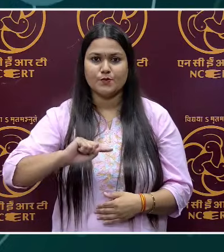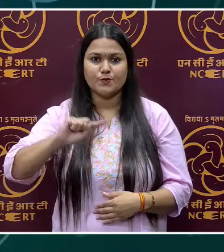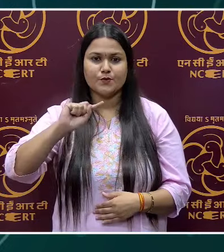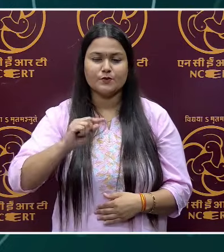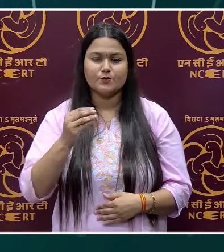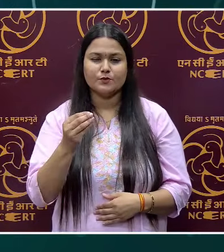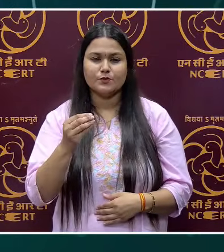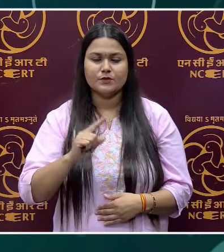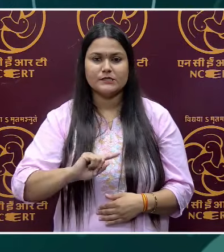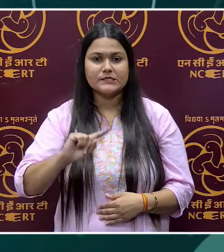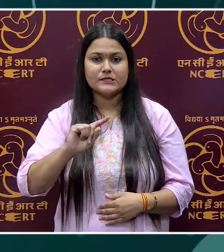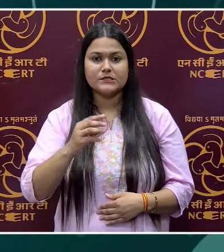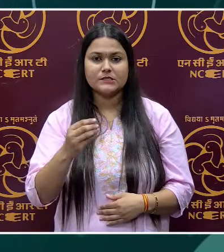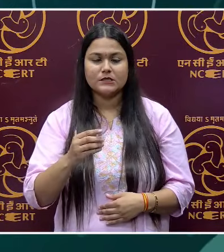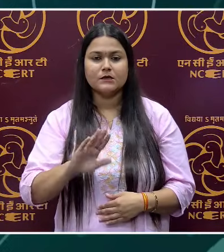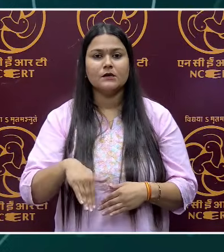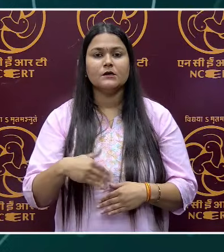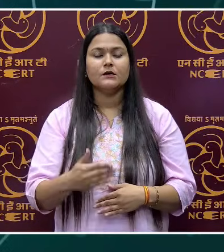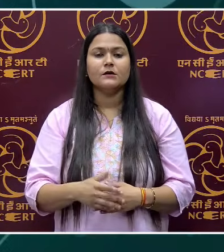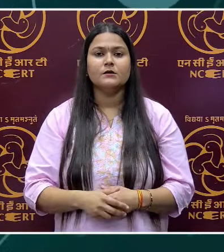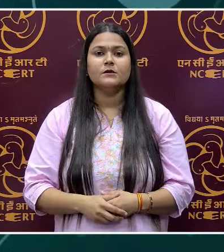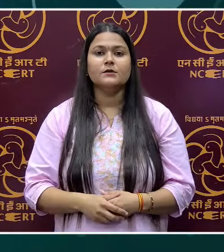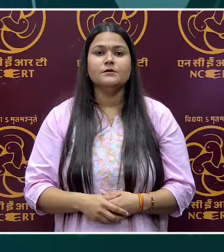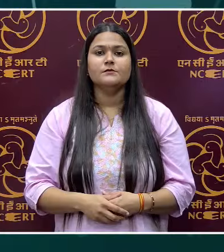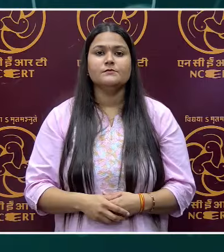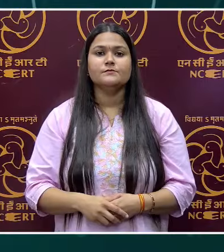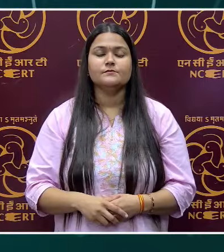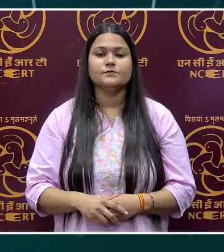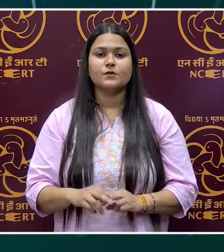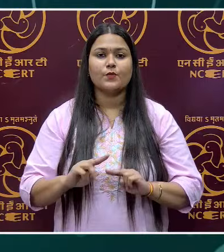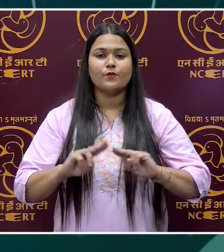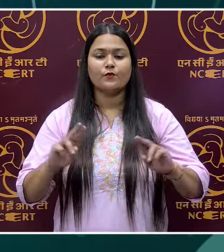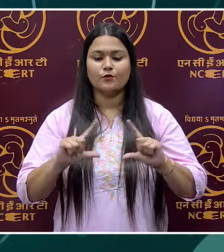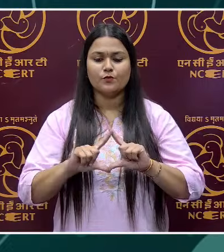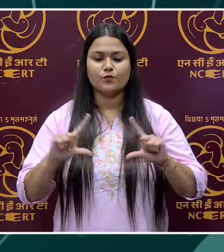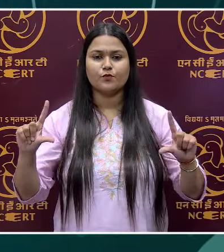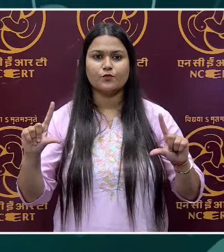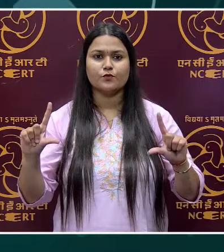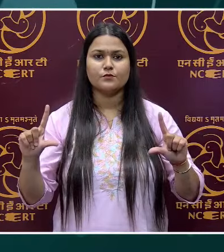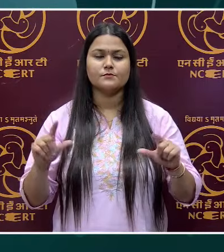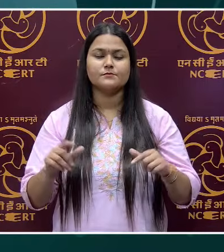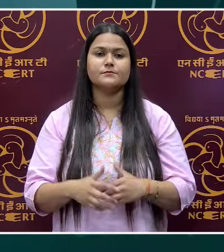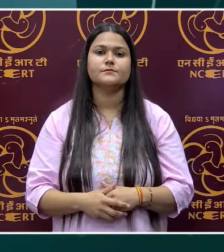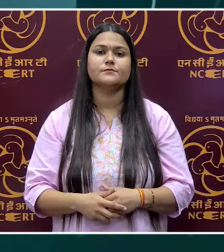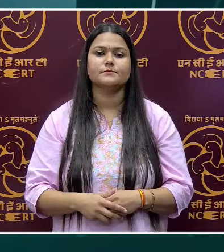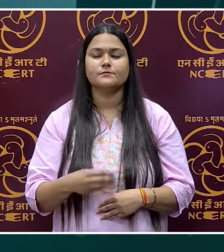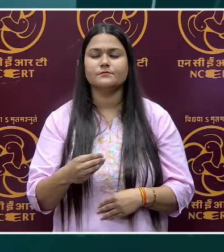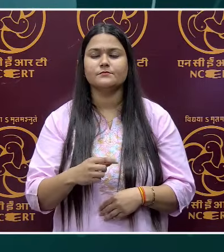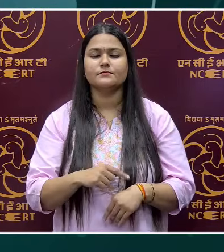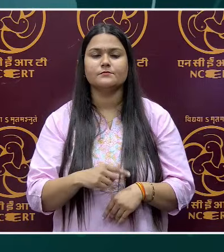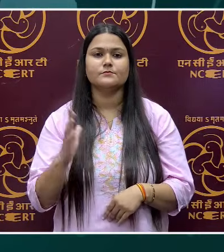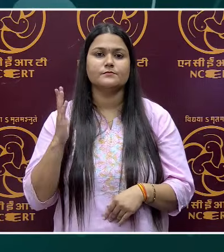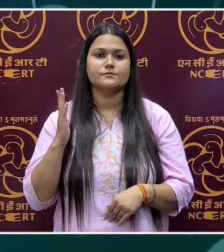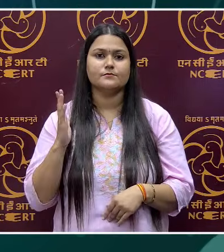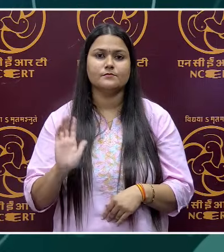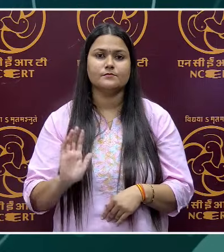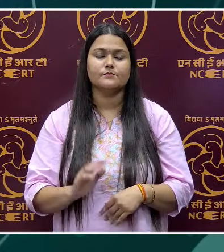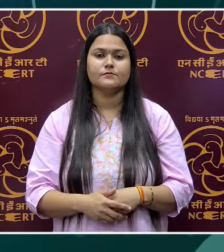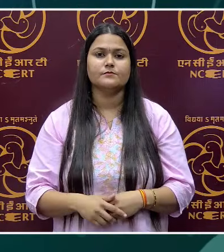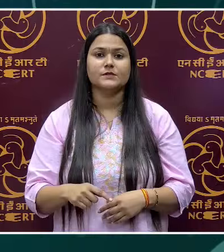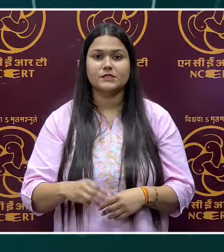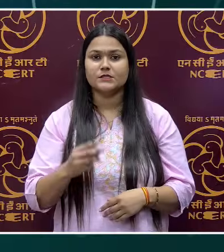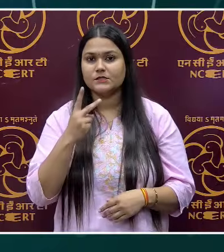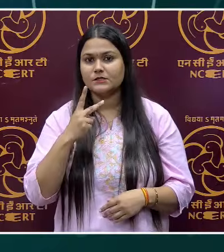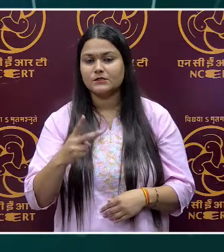bit and we will take into full screen. Wait for a while. Let us see this